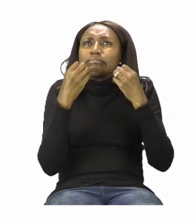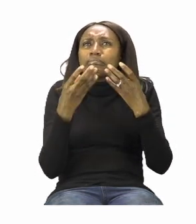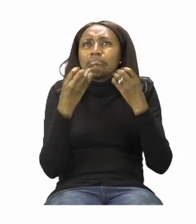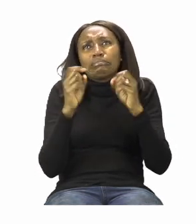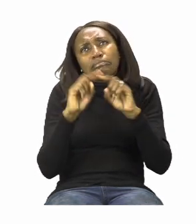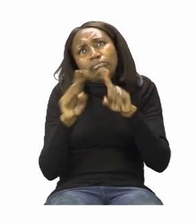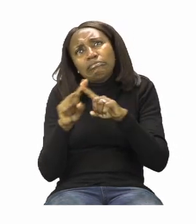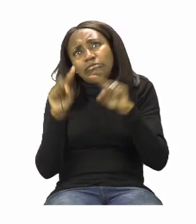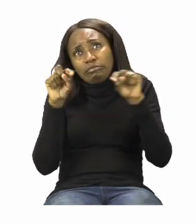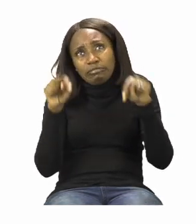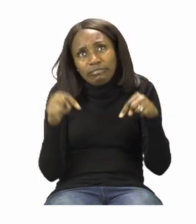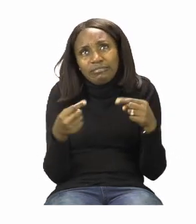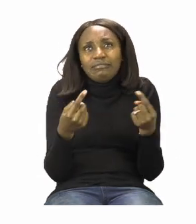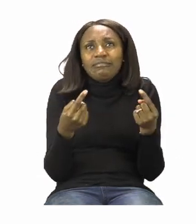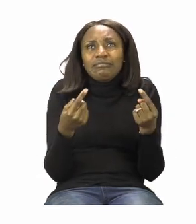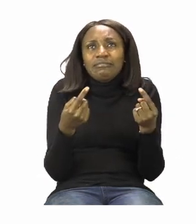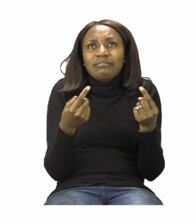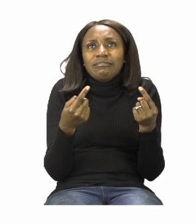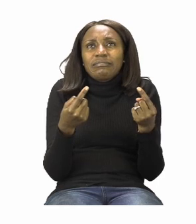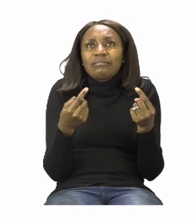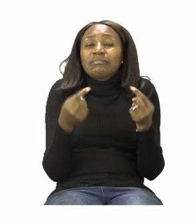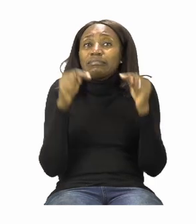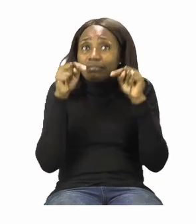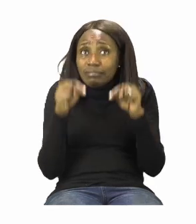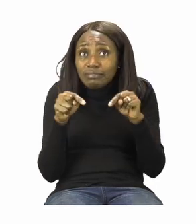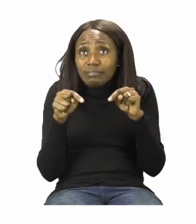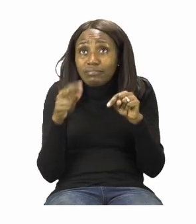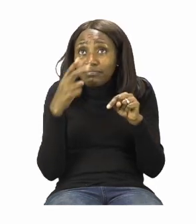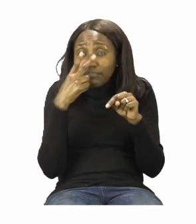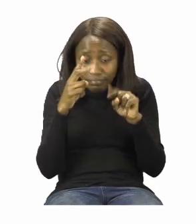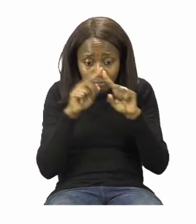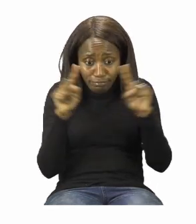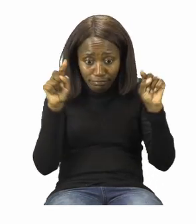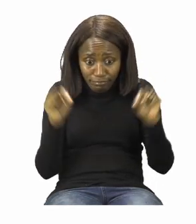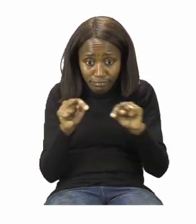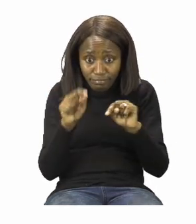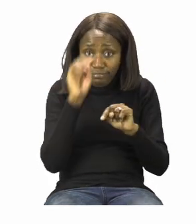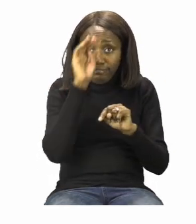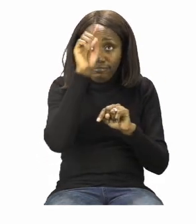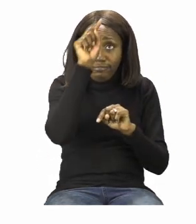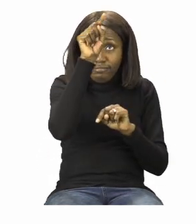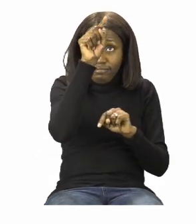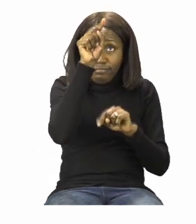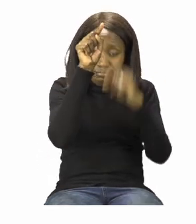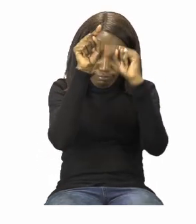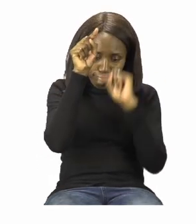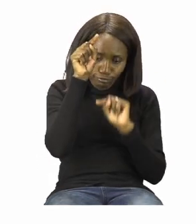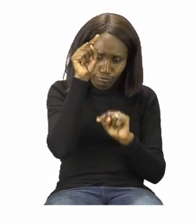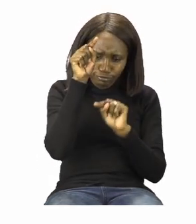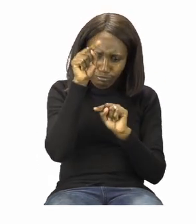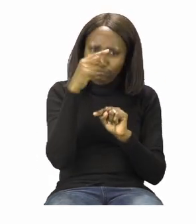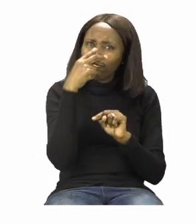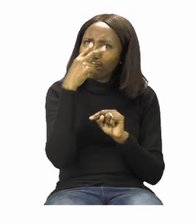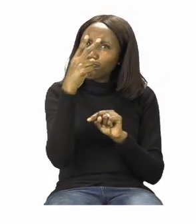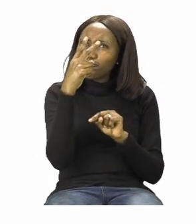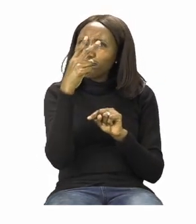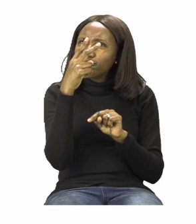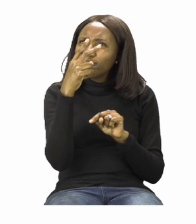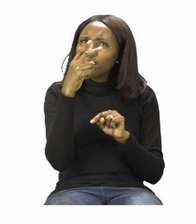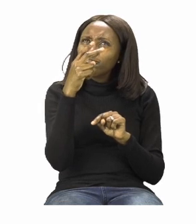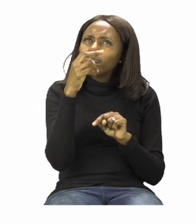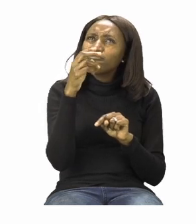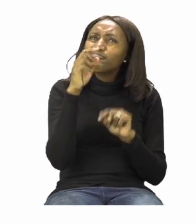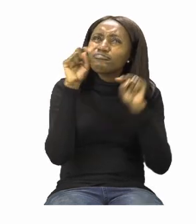things. So our job is to look and compare with the second